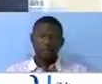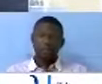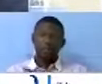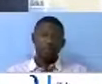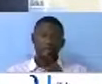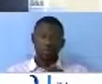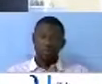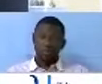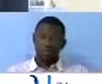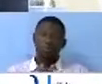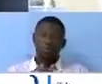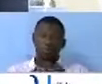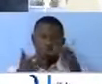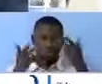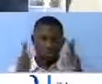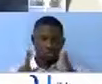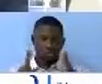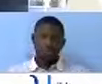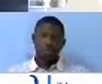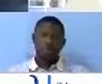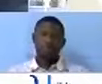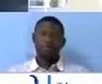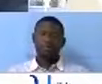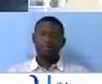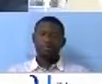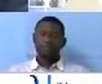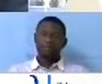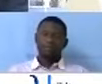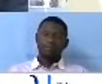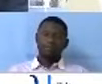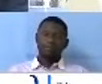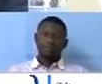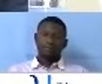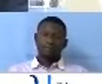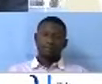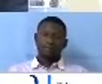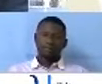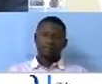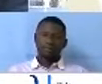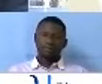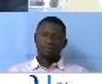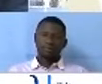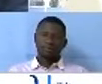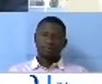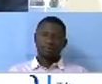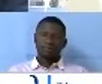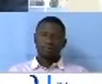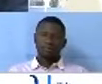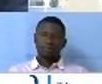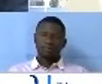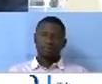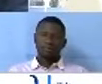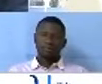yi ñi nga xamné ni ñom ay joxé won nañ ndigal pour ñu tek fa ay nit ci anam go xamné depp wuté nak yoon.